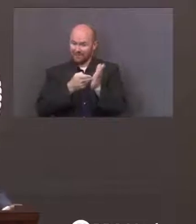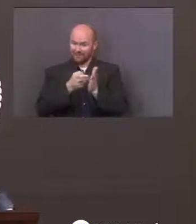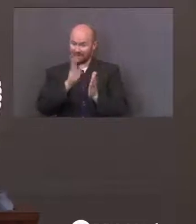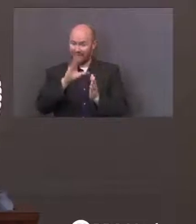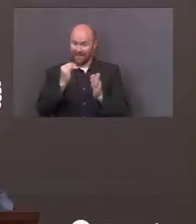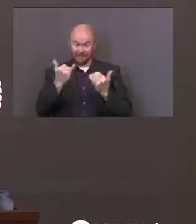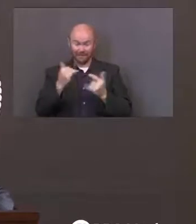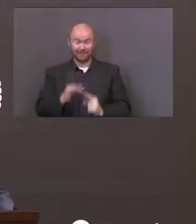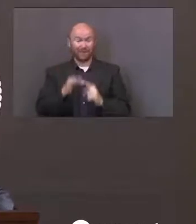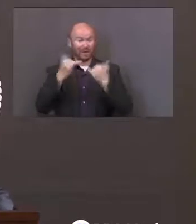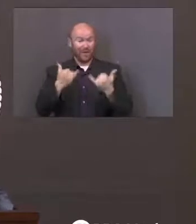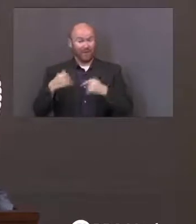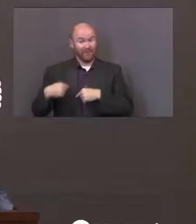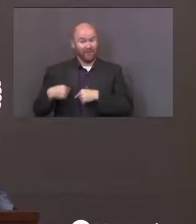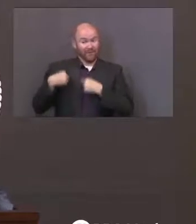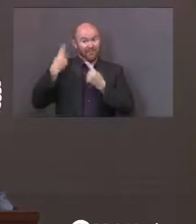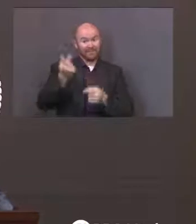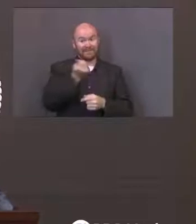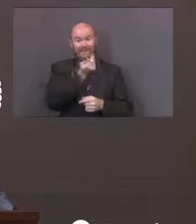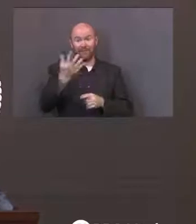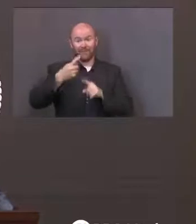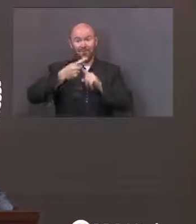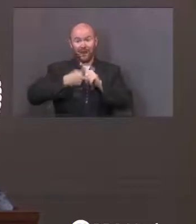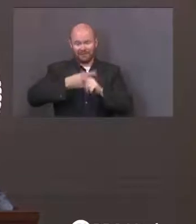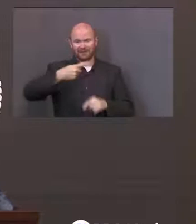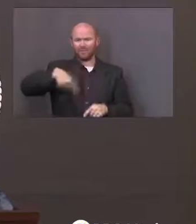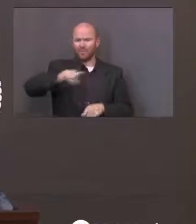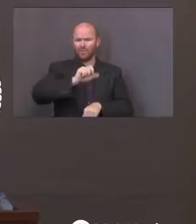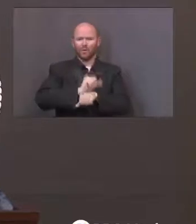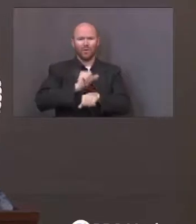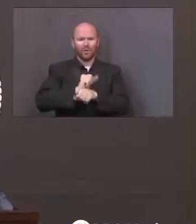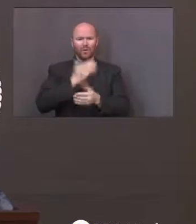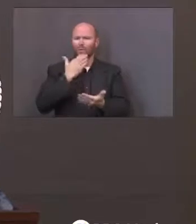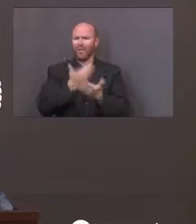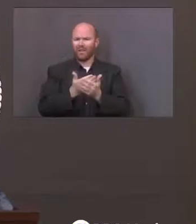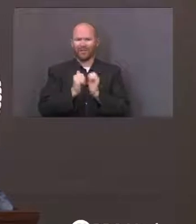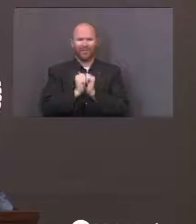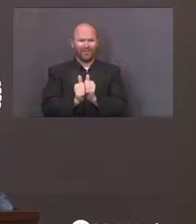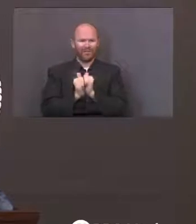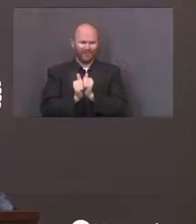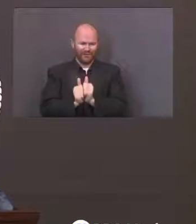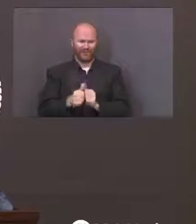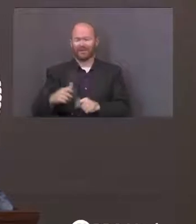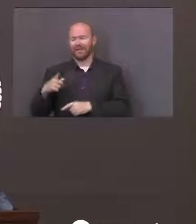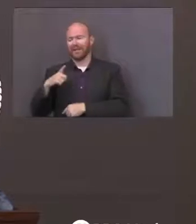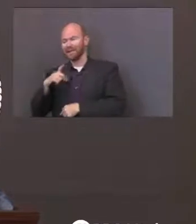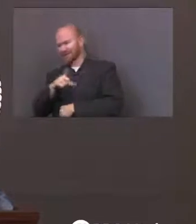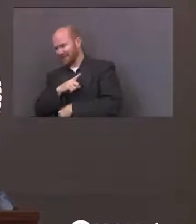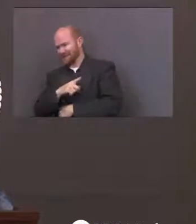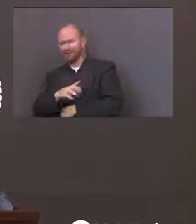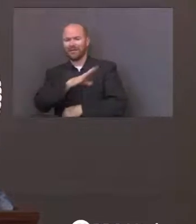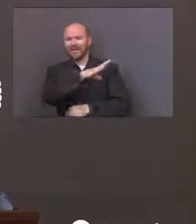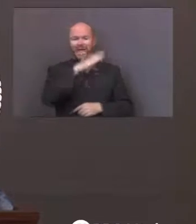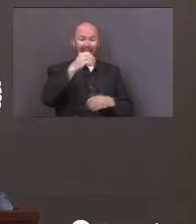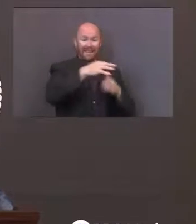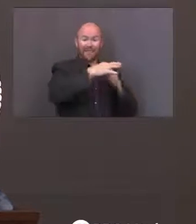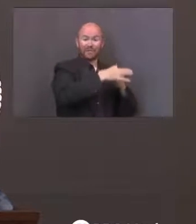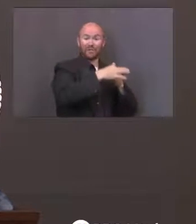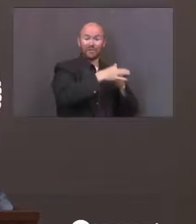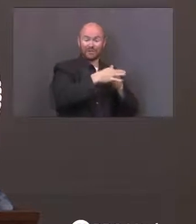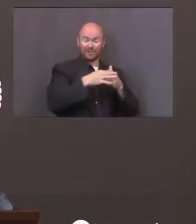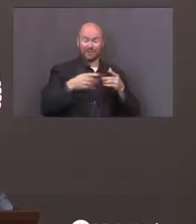especially over the past several months, we've been able to work very closely with the legislature and legislative leadership